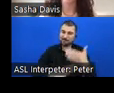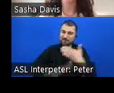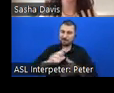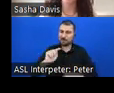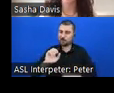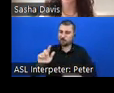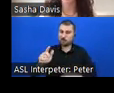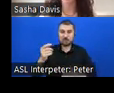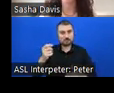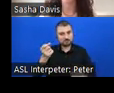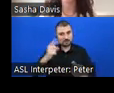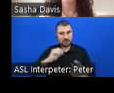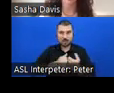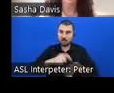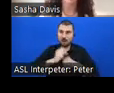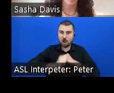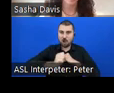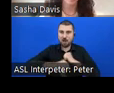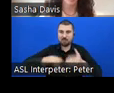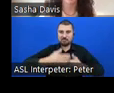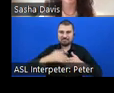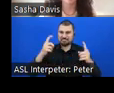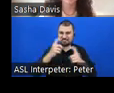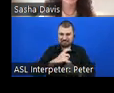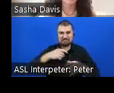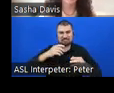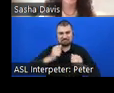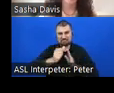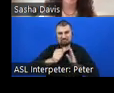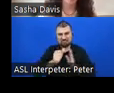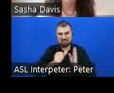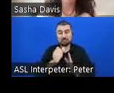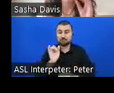imagine how time consuming and difficult this kind of work would be.